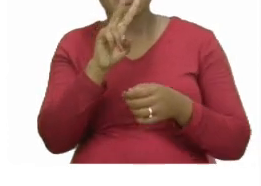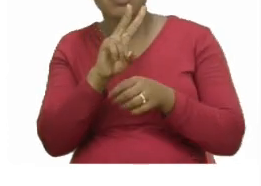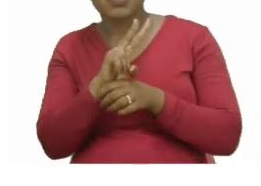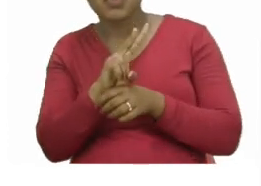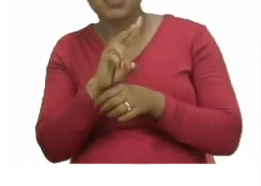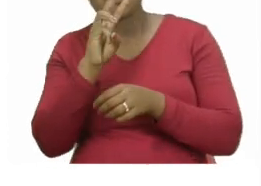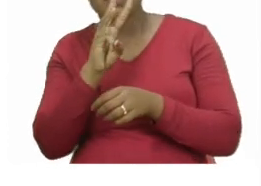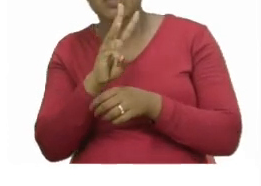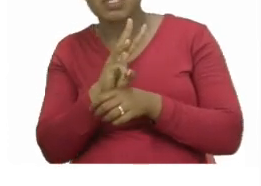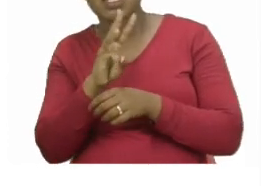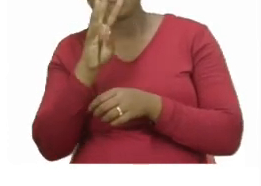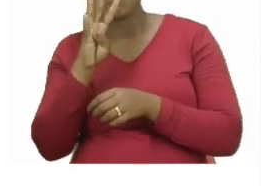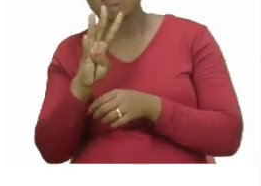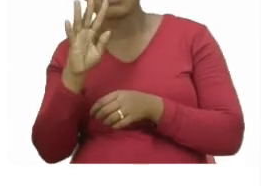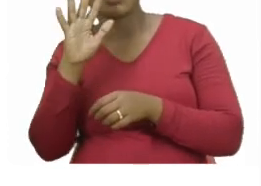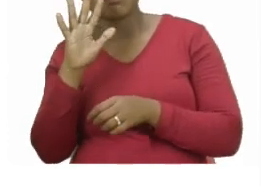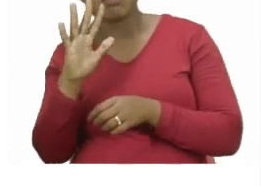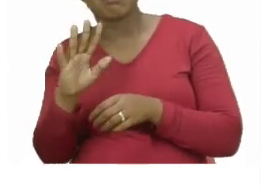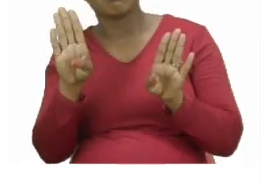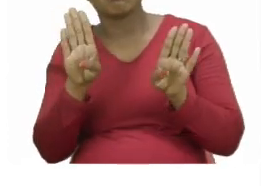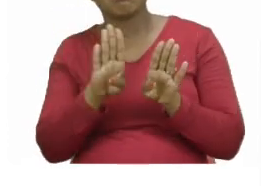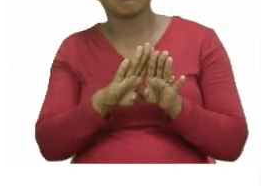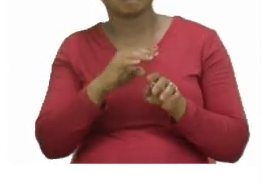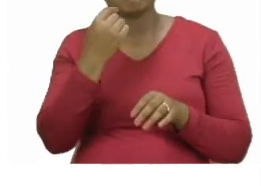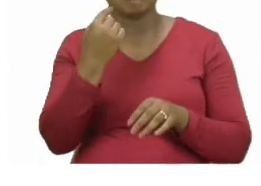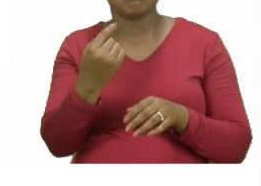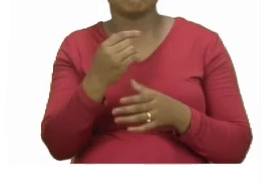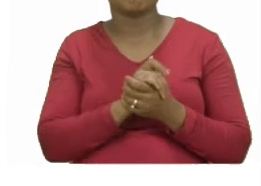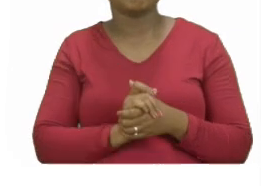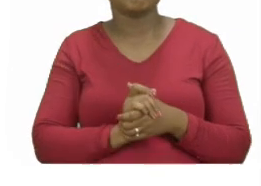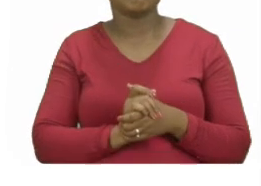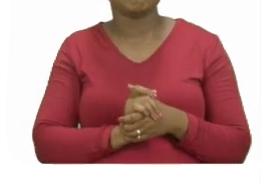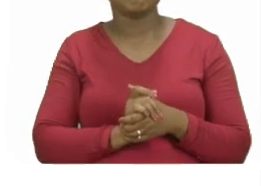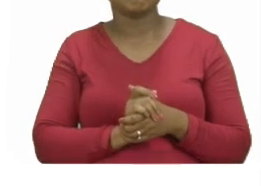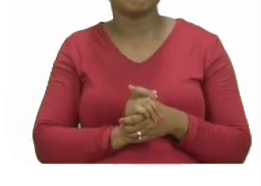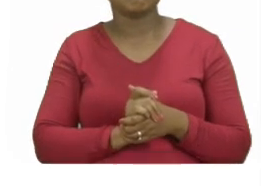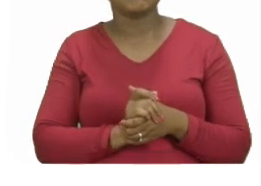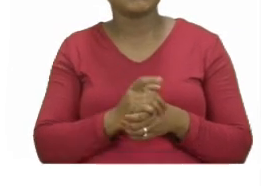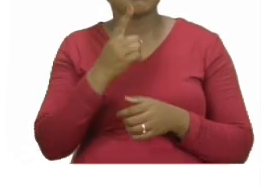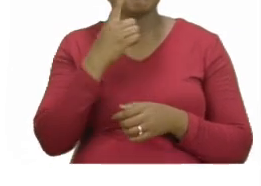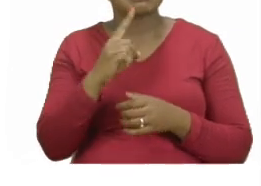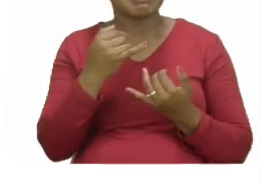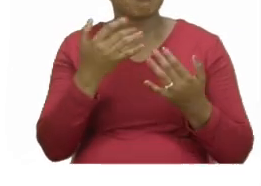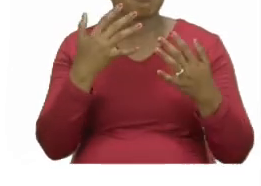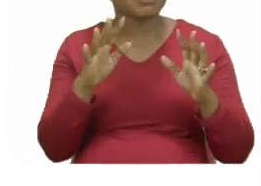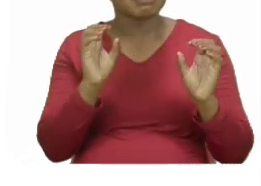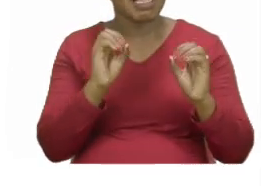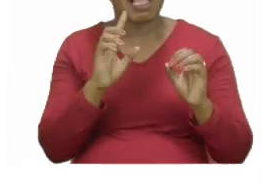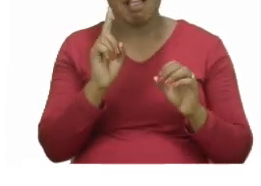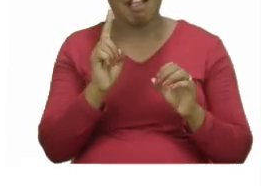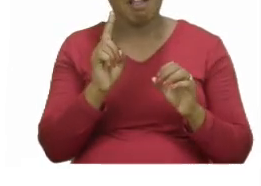the most to the least. But there is one more activity that we shouldn't forget